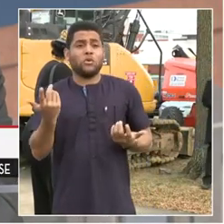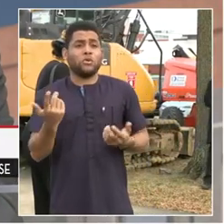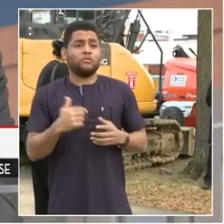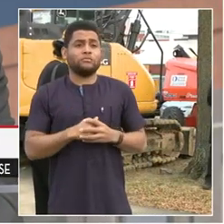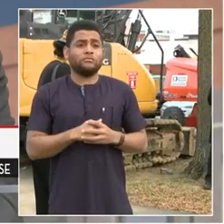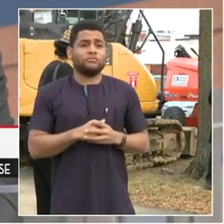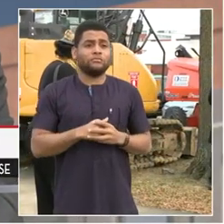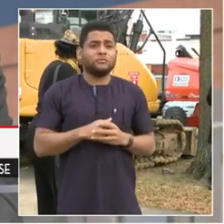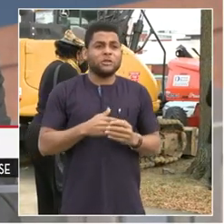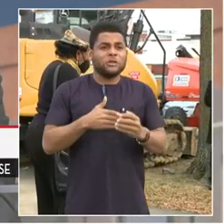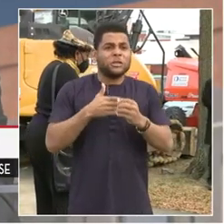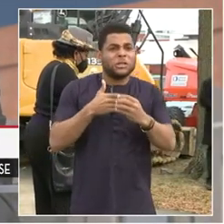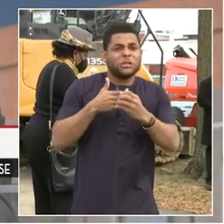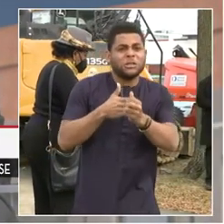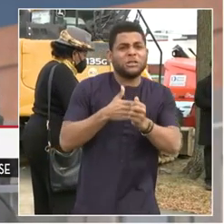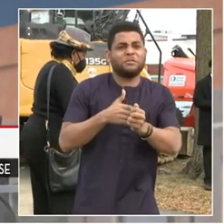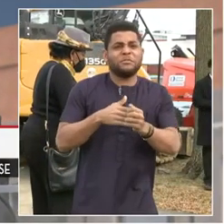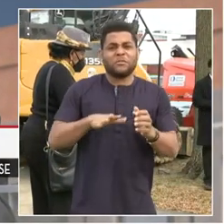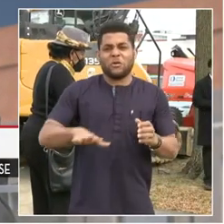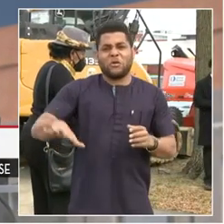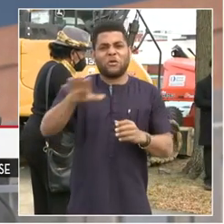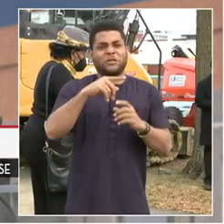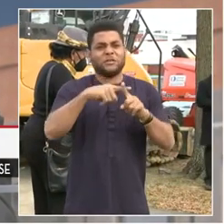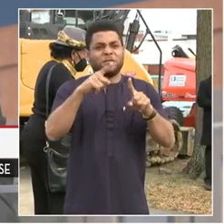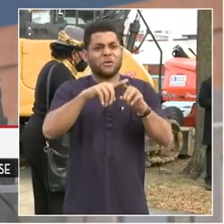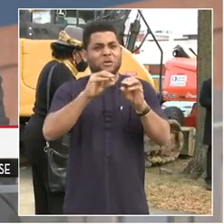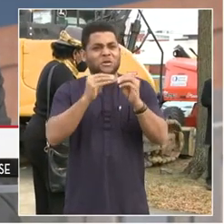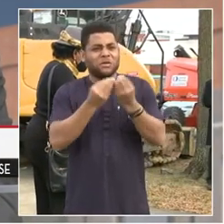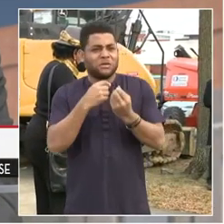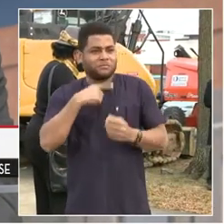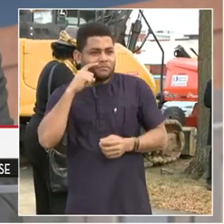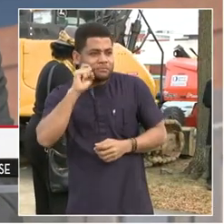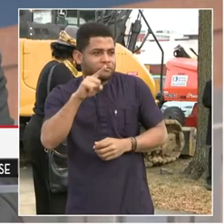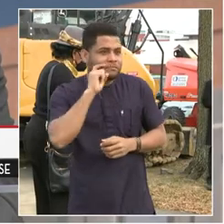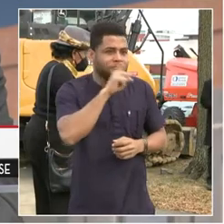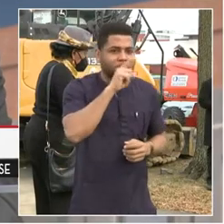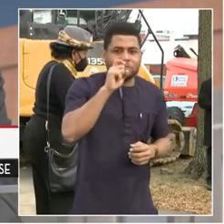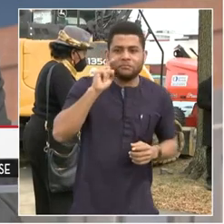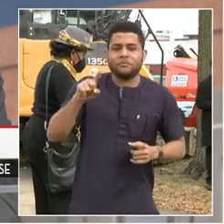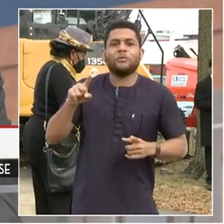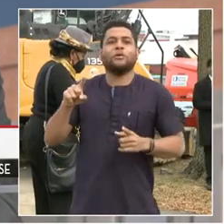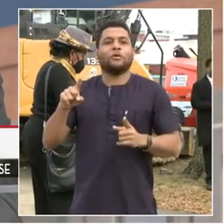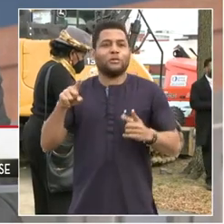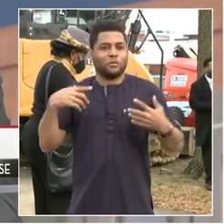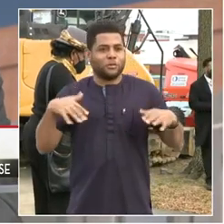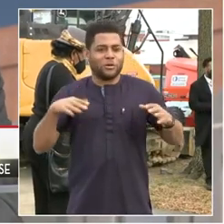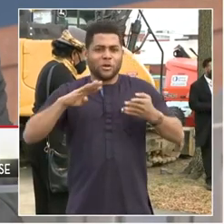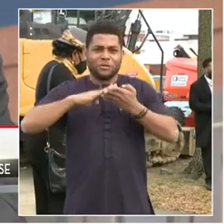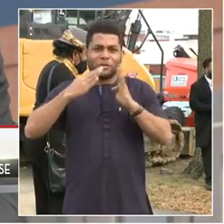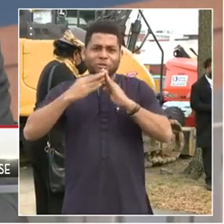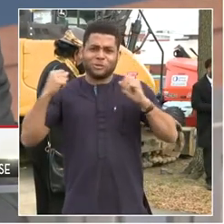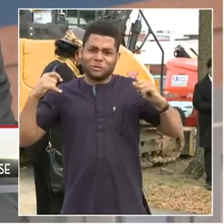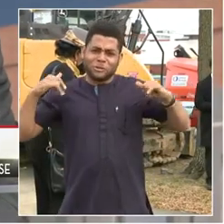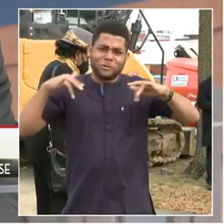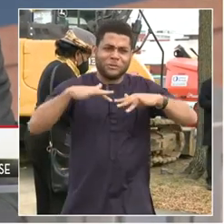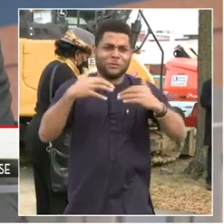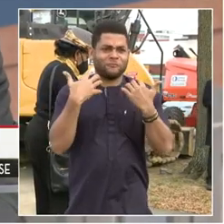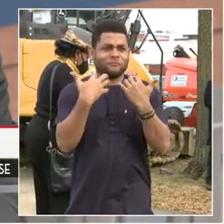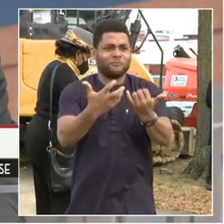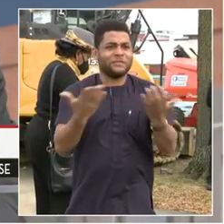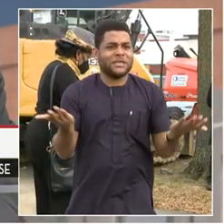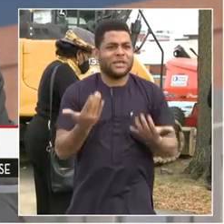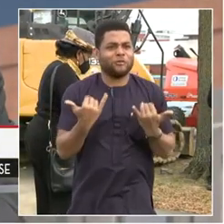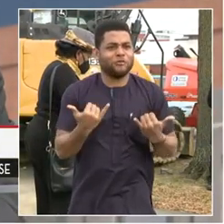city, and just the community that has turned out for this great day, this groundbreaking,